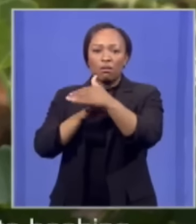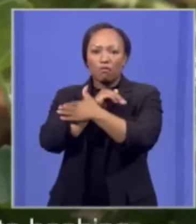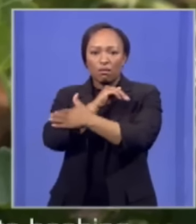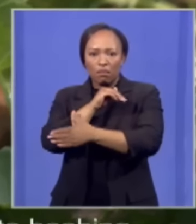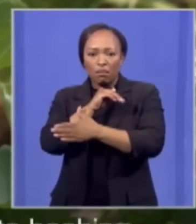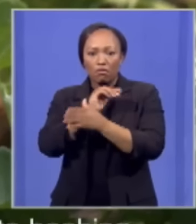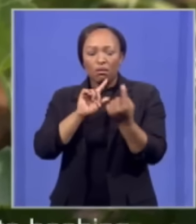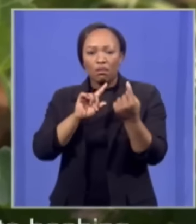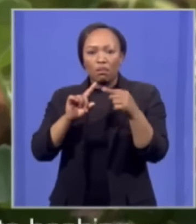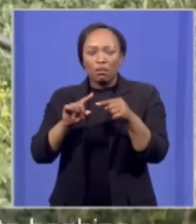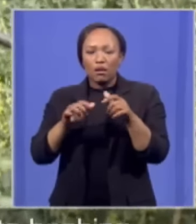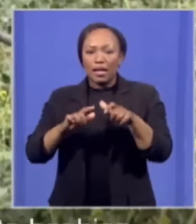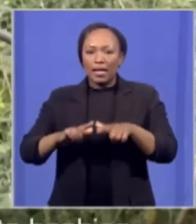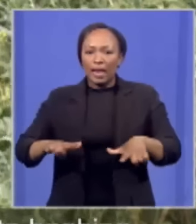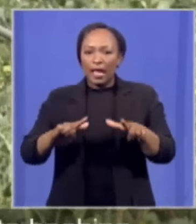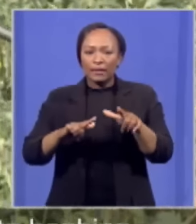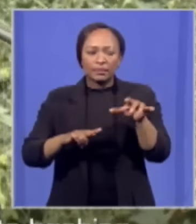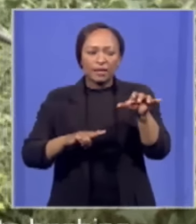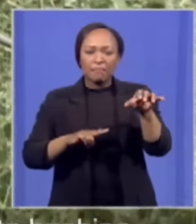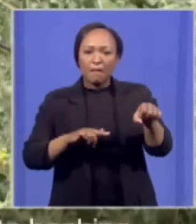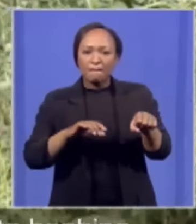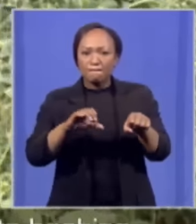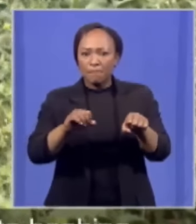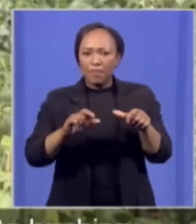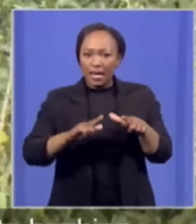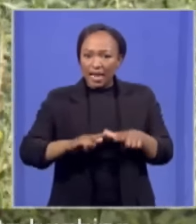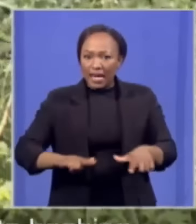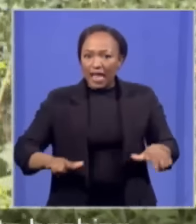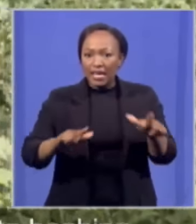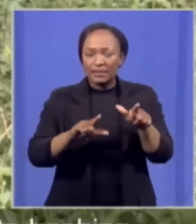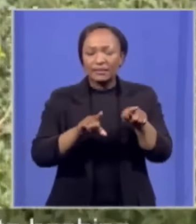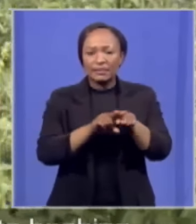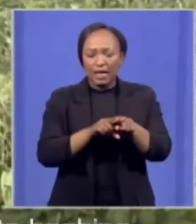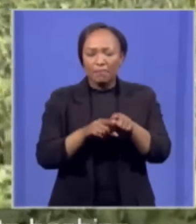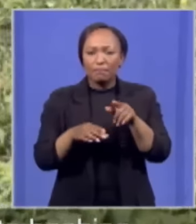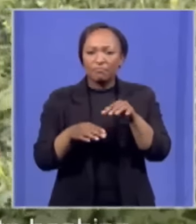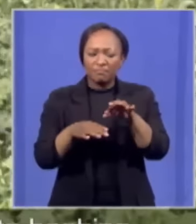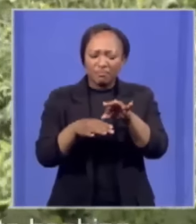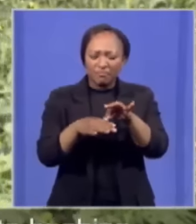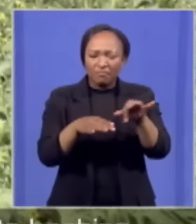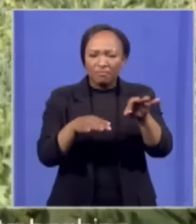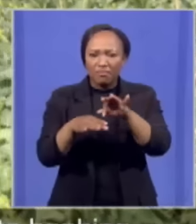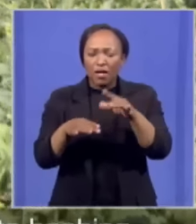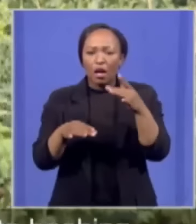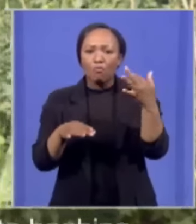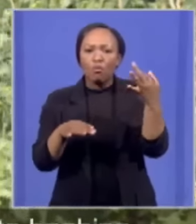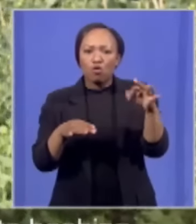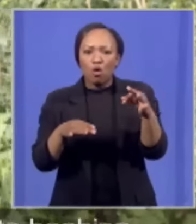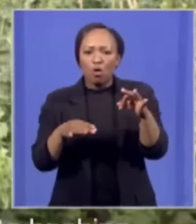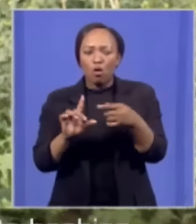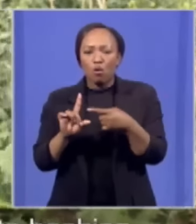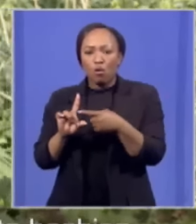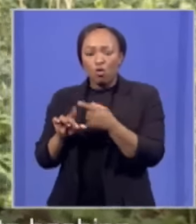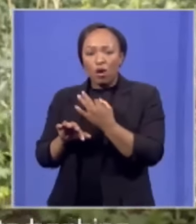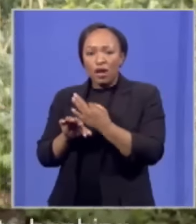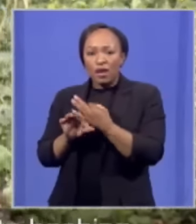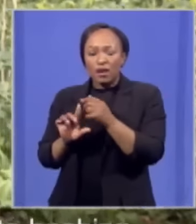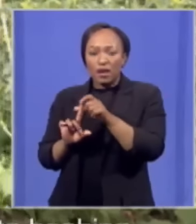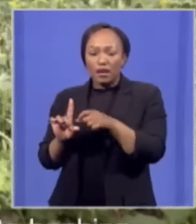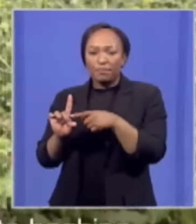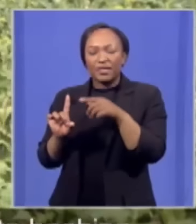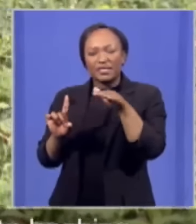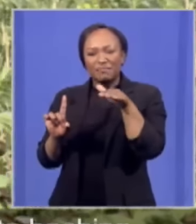go ipaditsha tsa mafatshe go lema ditshimo tsa merogo. Re mokuru go tswa kwa nageng ya Zimbabwe le ene o na le tshingwana